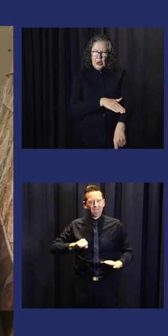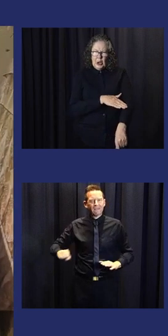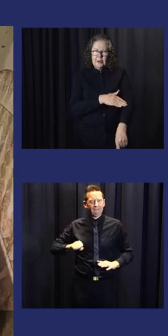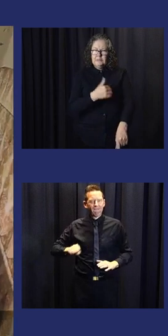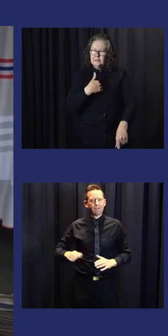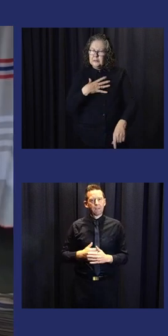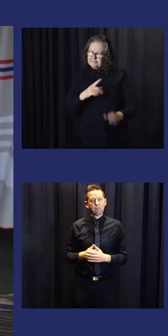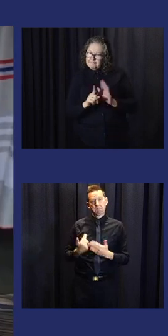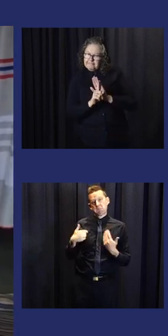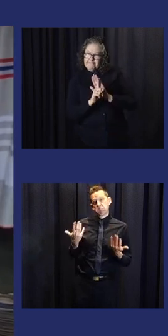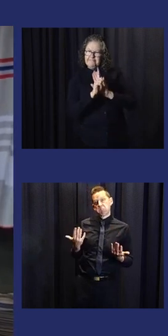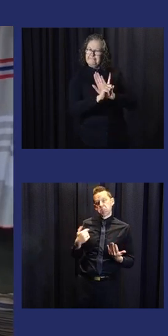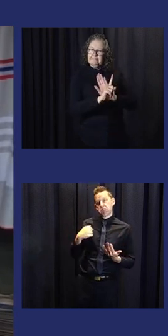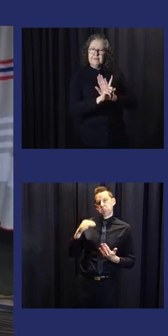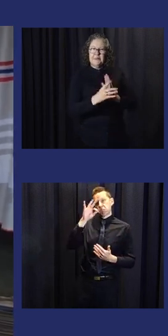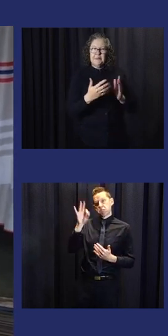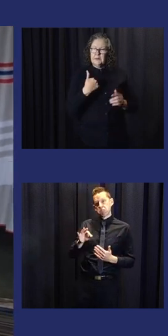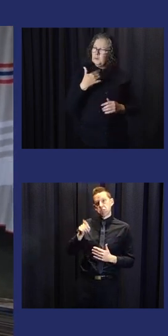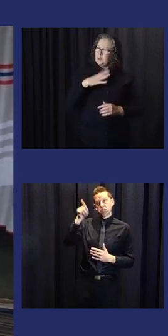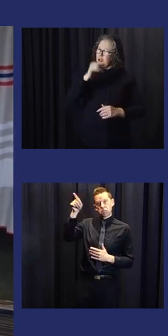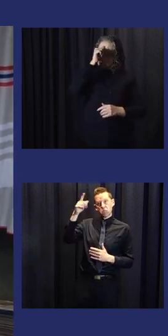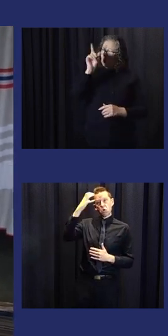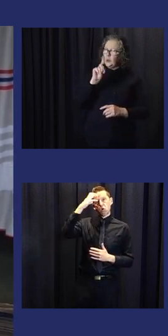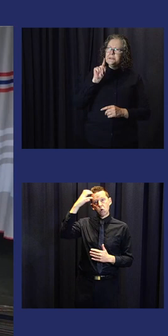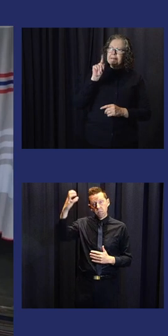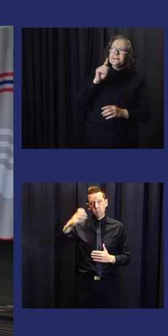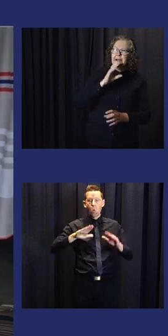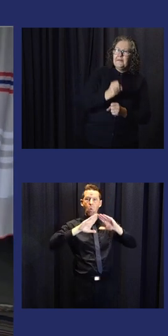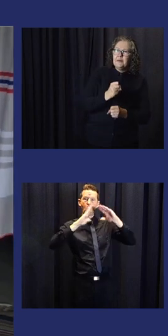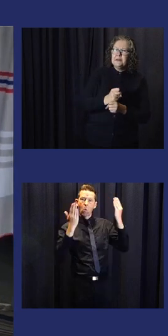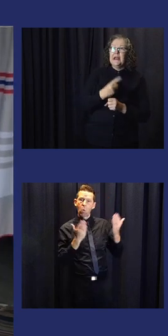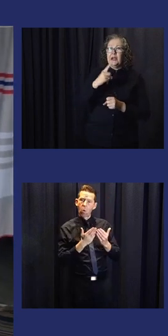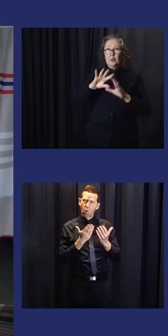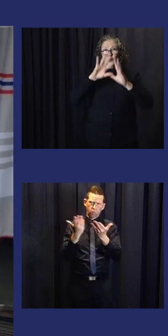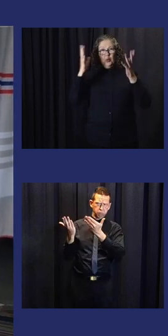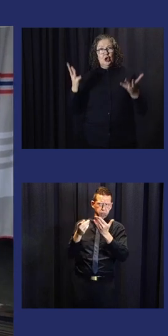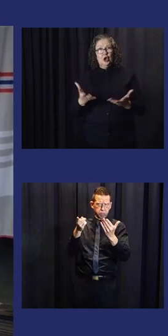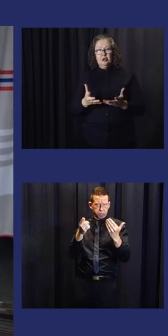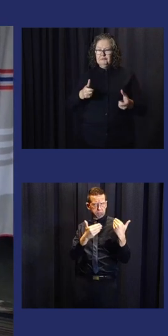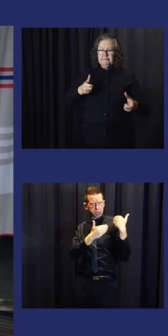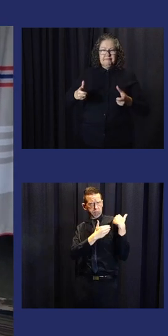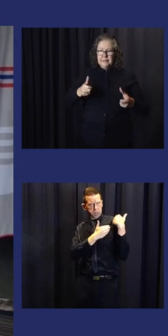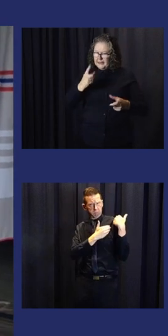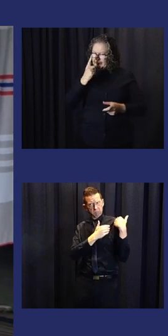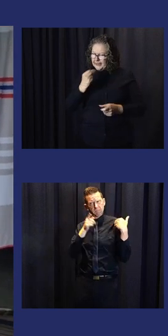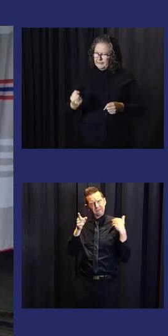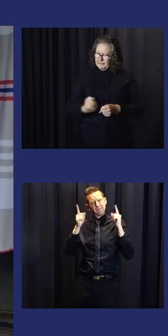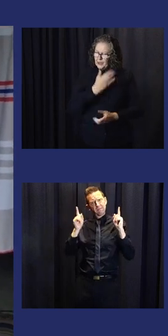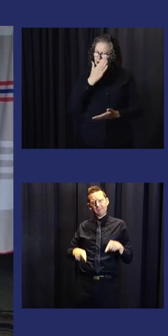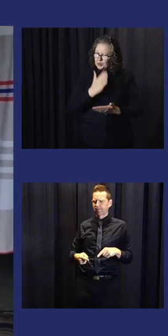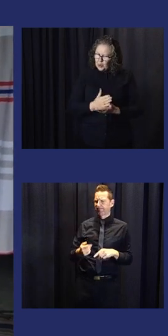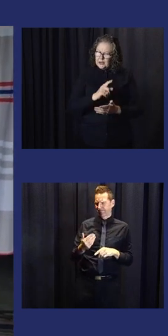now. What role can the government and international government play to make sure we are